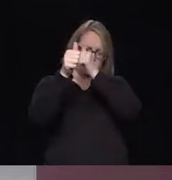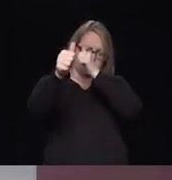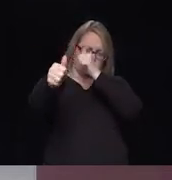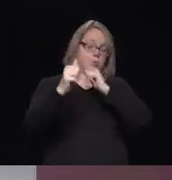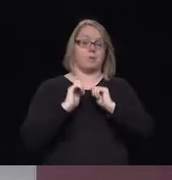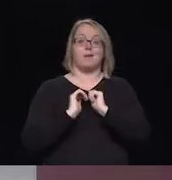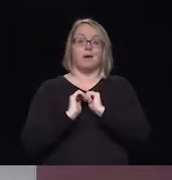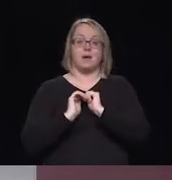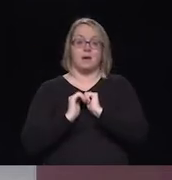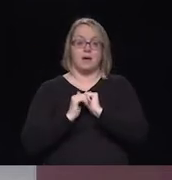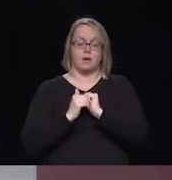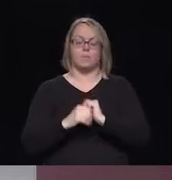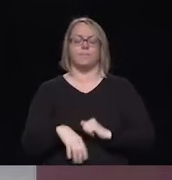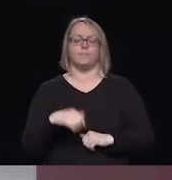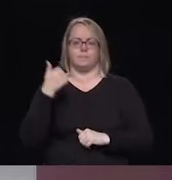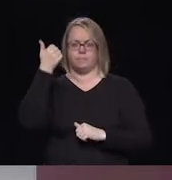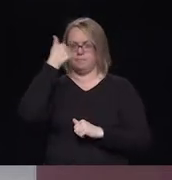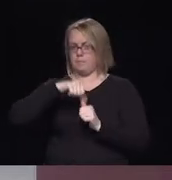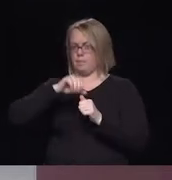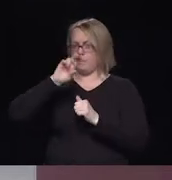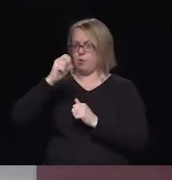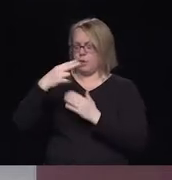We're going to mix a few colors together.